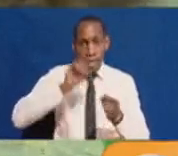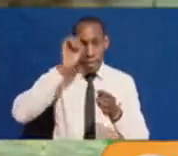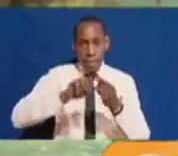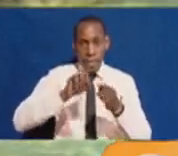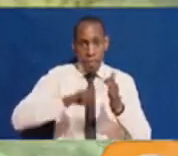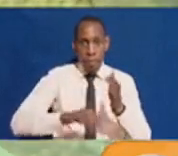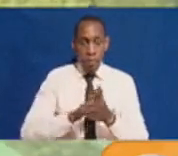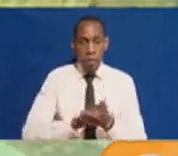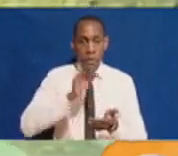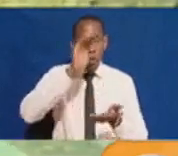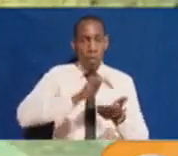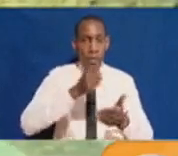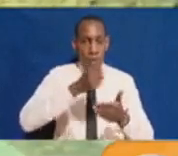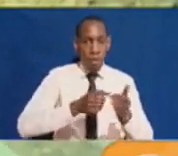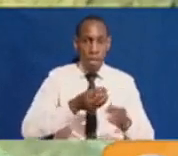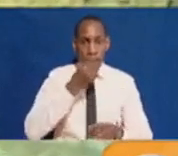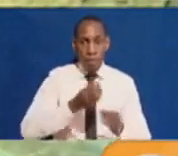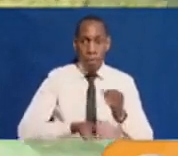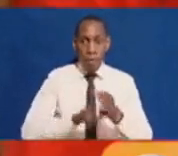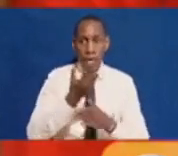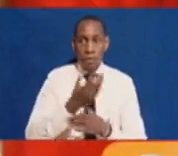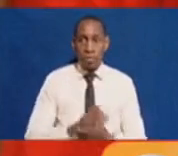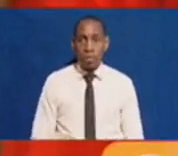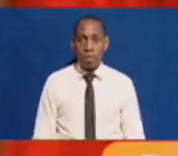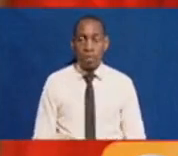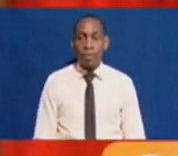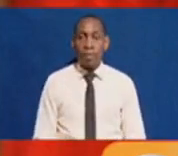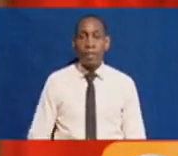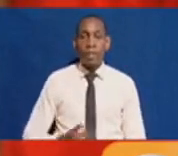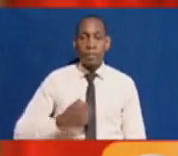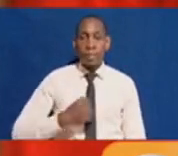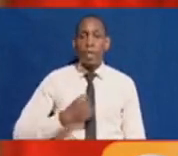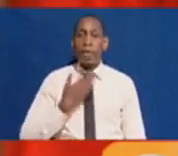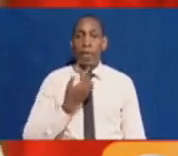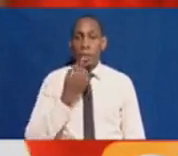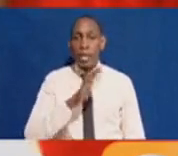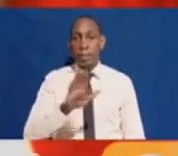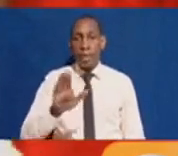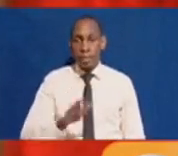towards cutting the cost of food production. Mimi nataka niwaambie hivi.